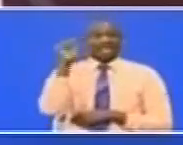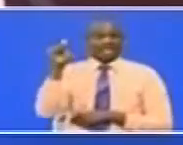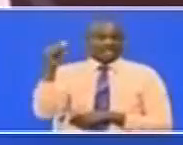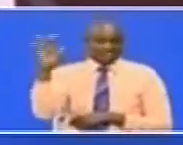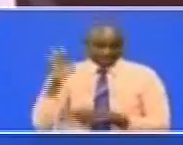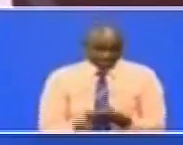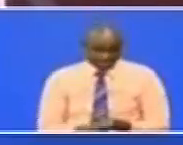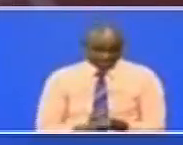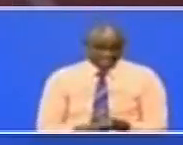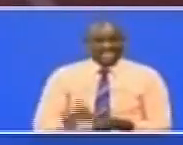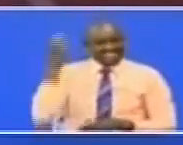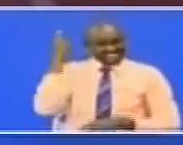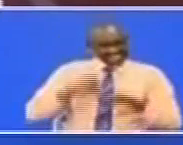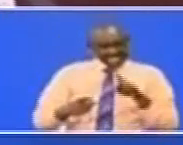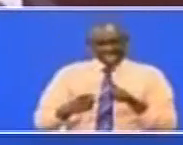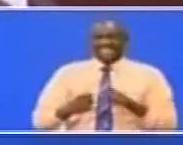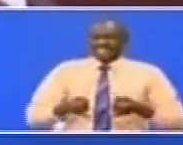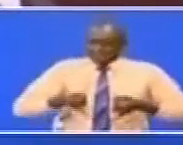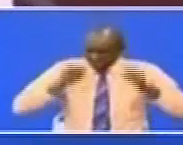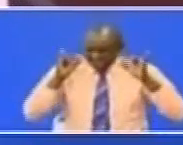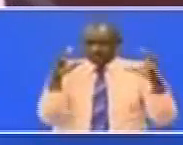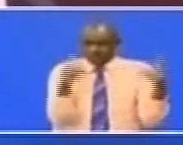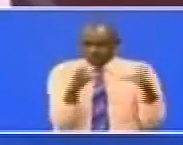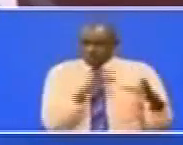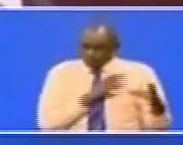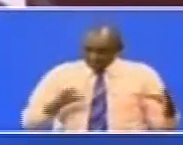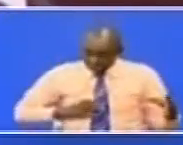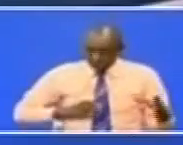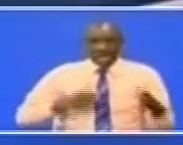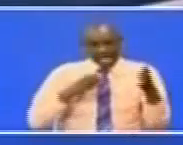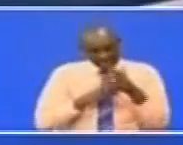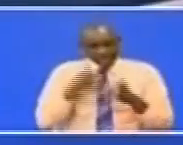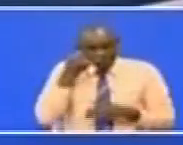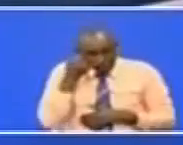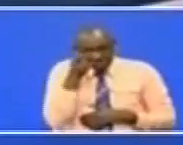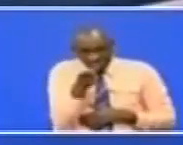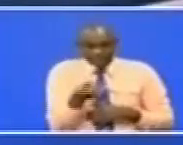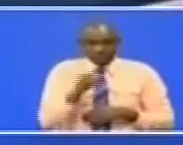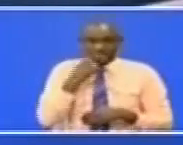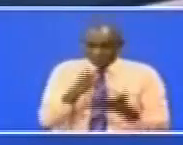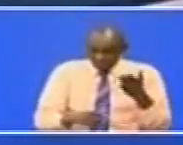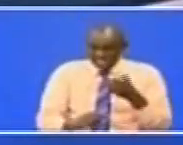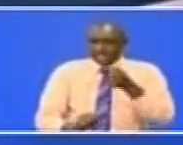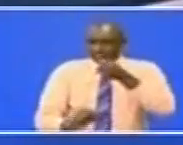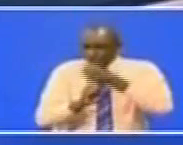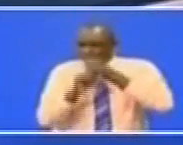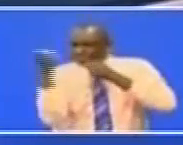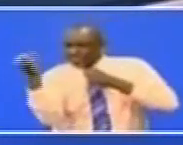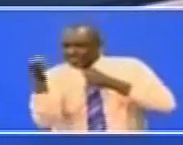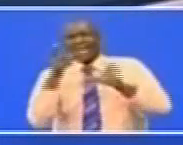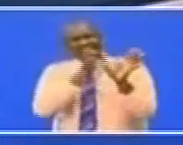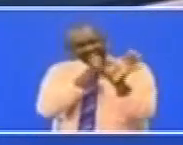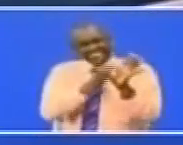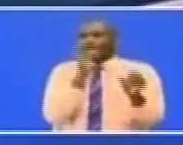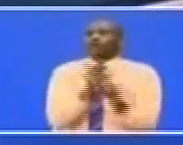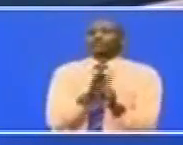IAAF. Late last year, an independent commission for the World Anti-Doping Agency revealed widespread state-sponsored doping in Russia.